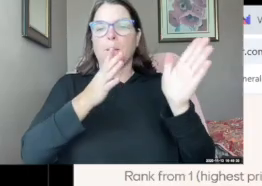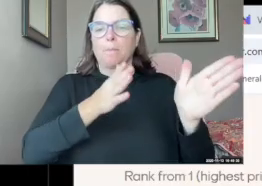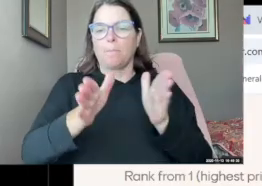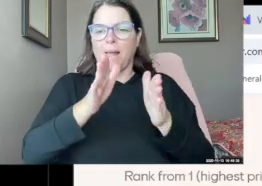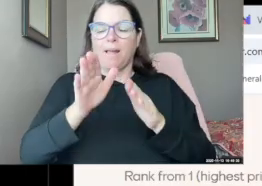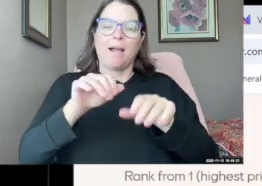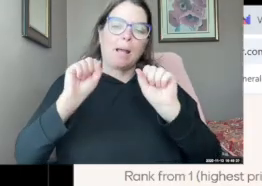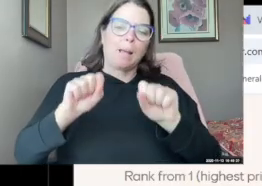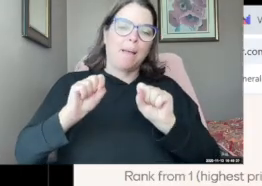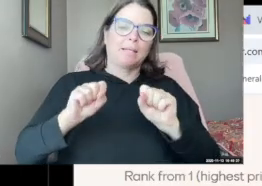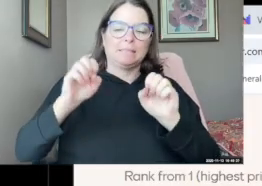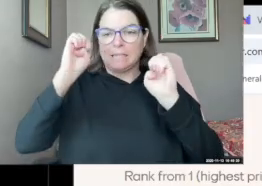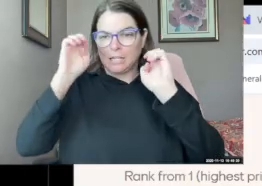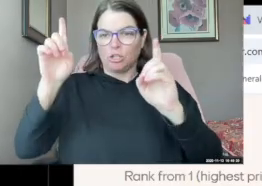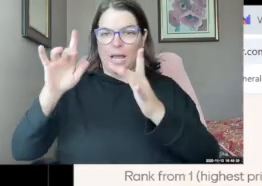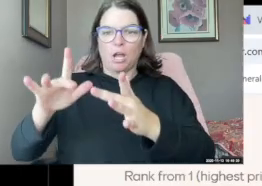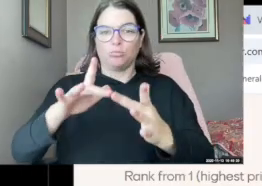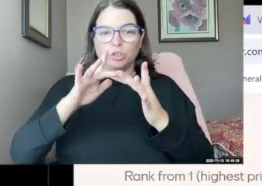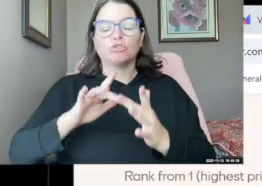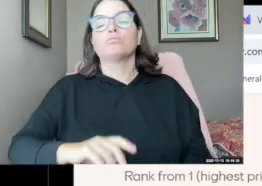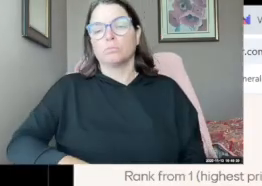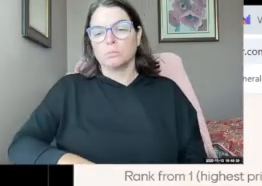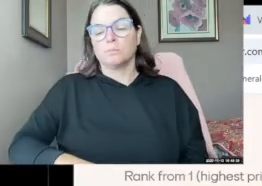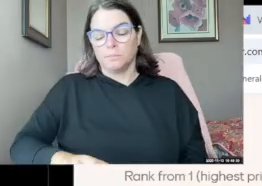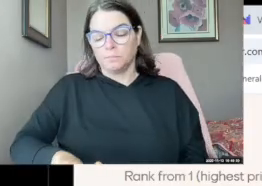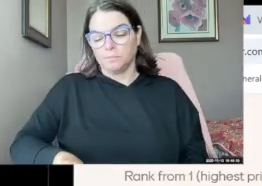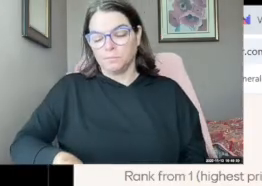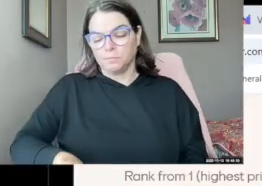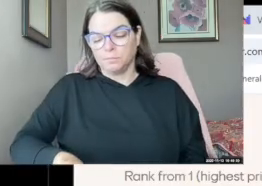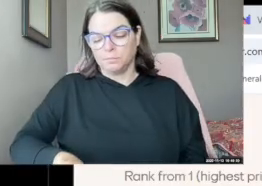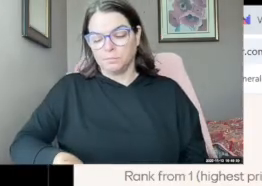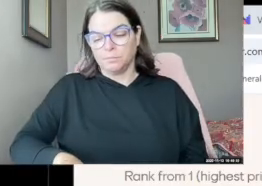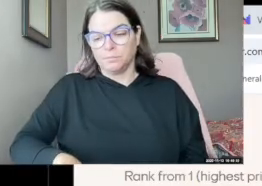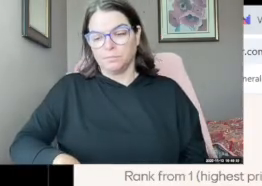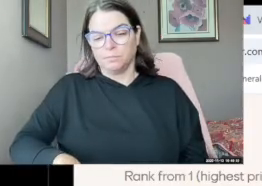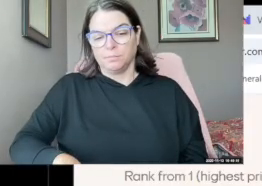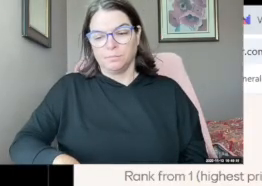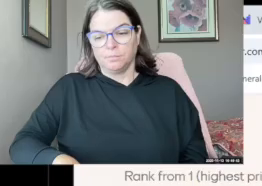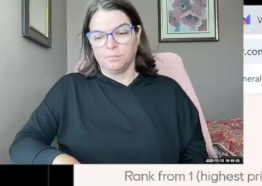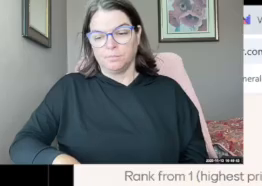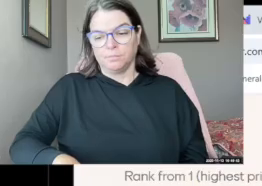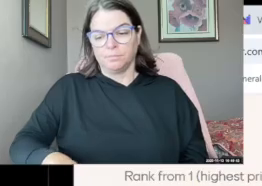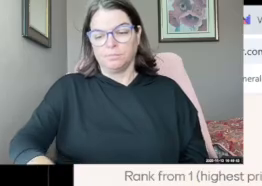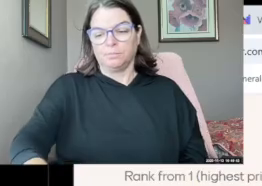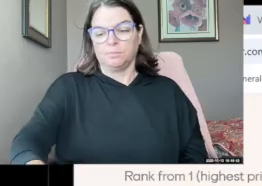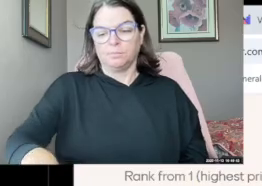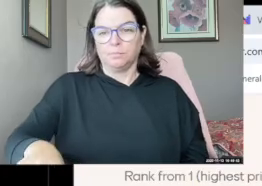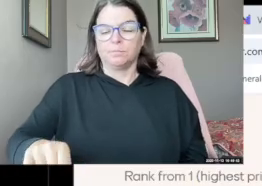then charging, and then planning capacity and education outreach. So at this time,